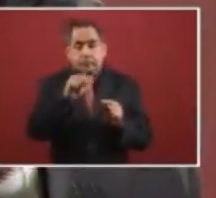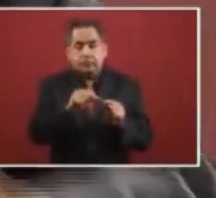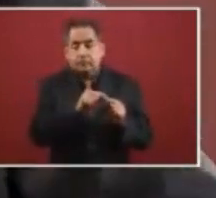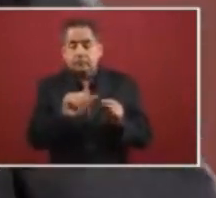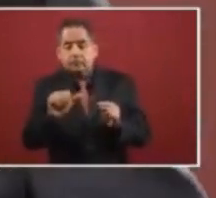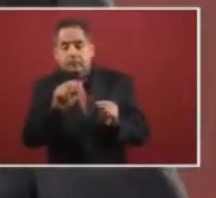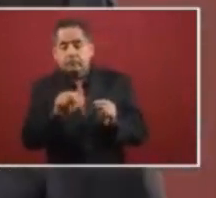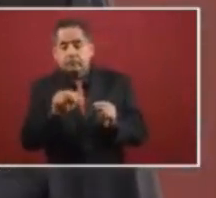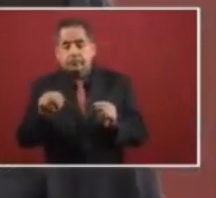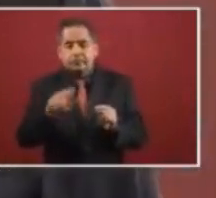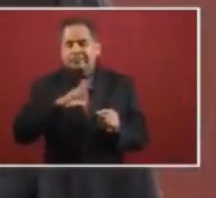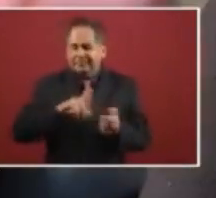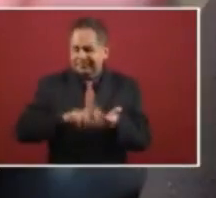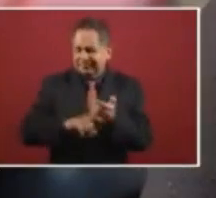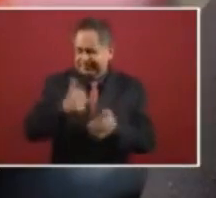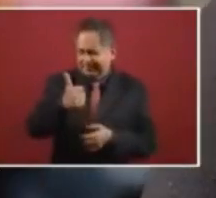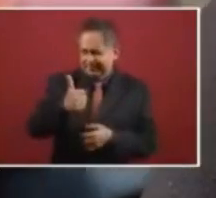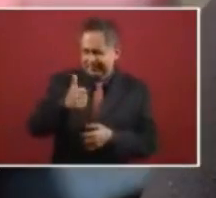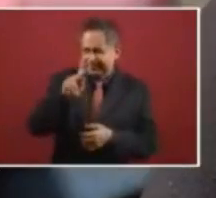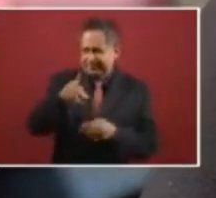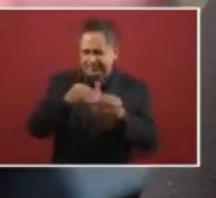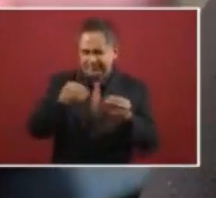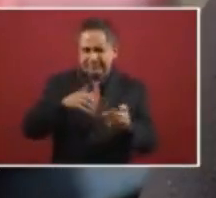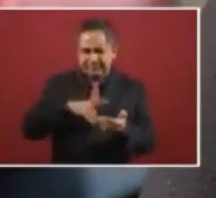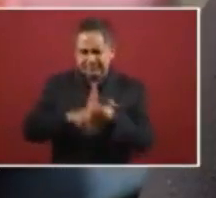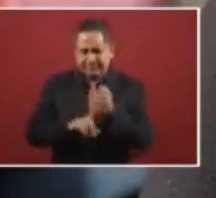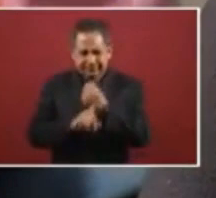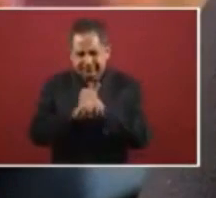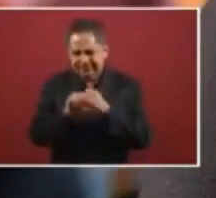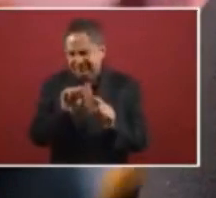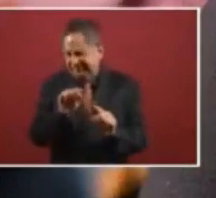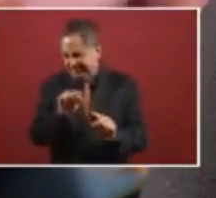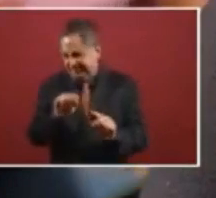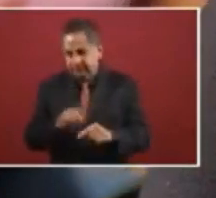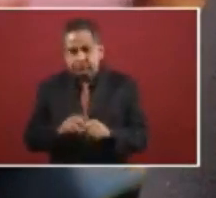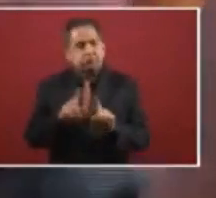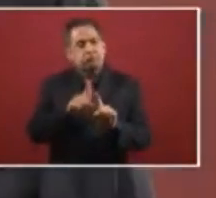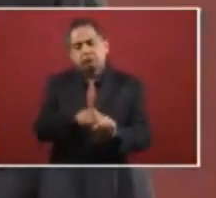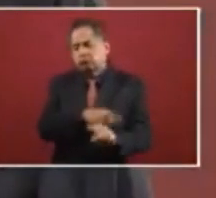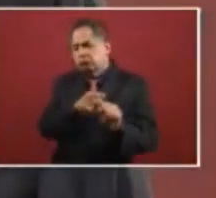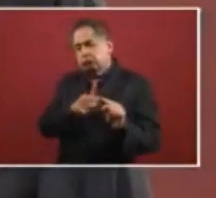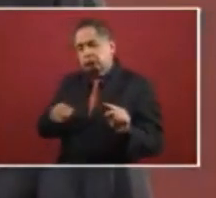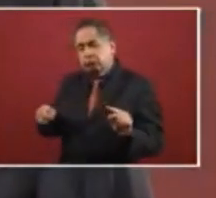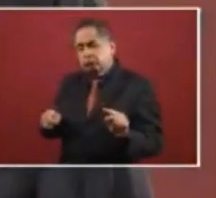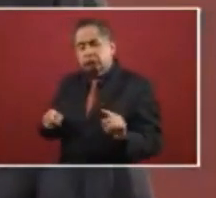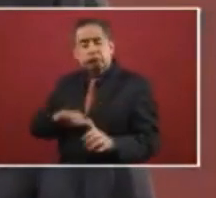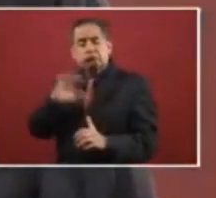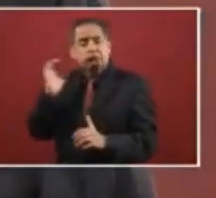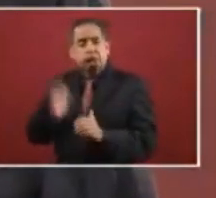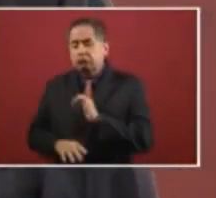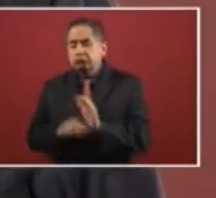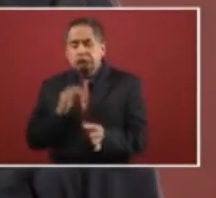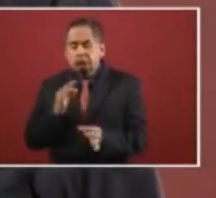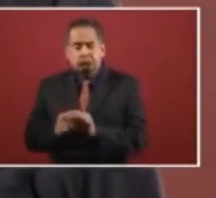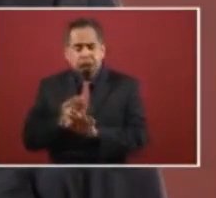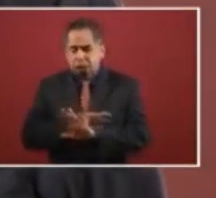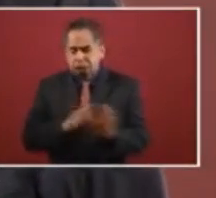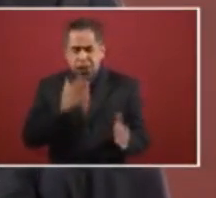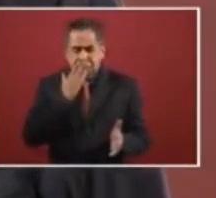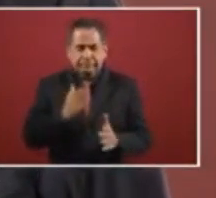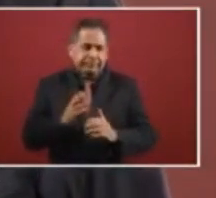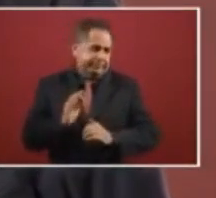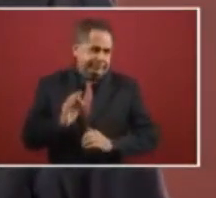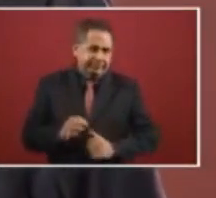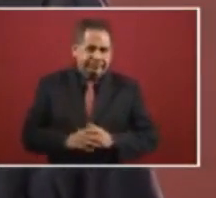in the area of Nogales and Sonora, where we had problems, and the rest of it is finished.